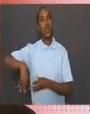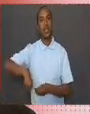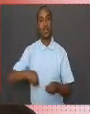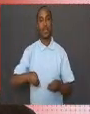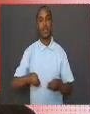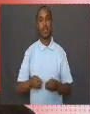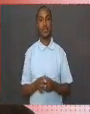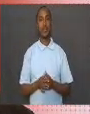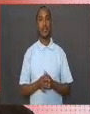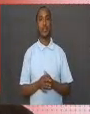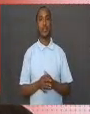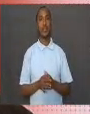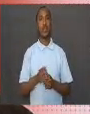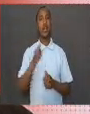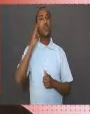Students,